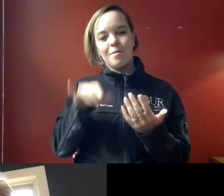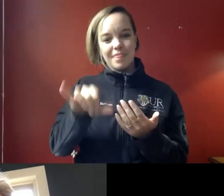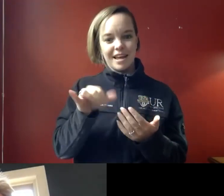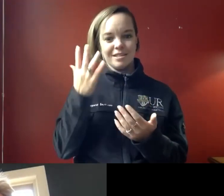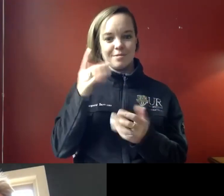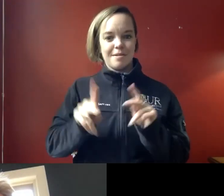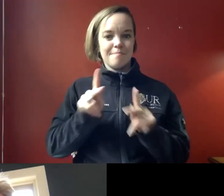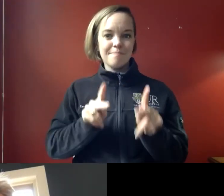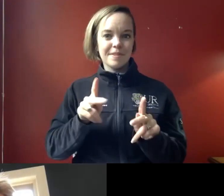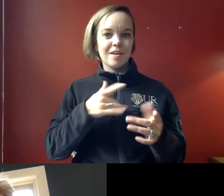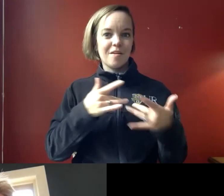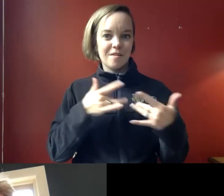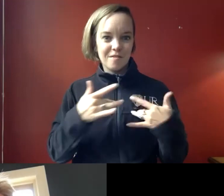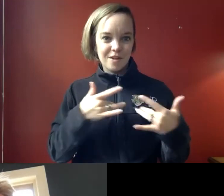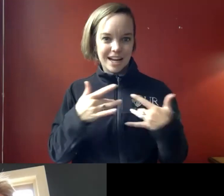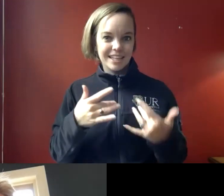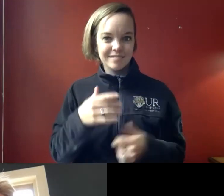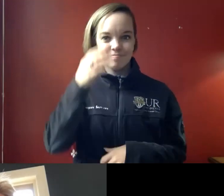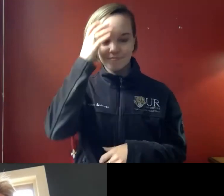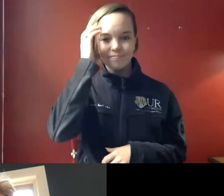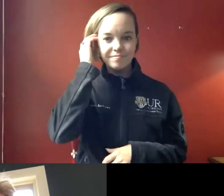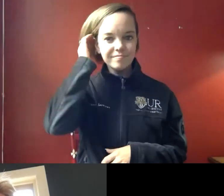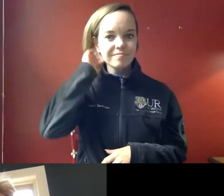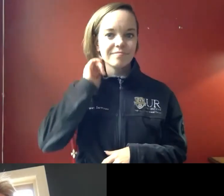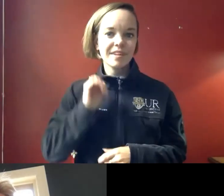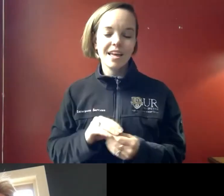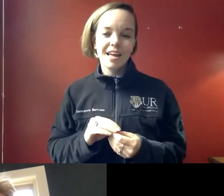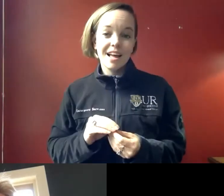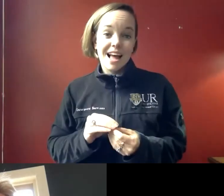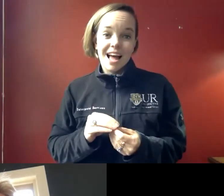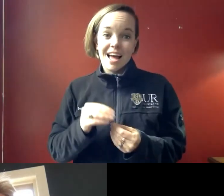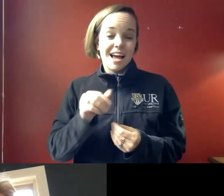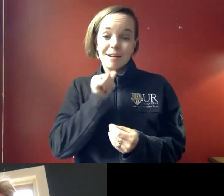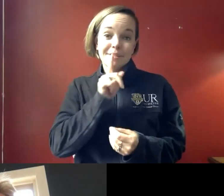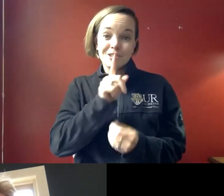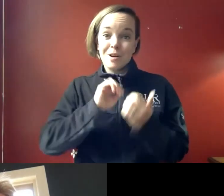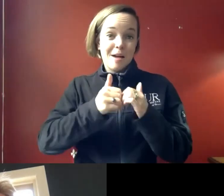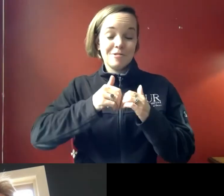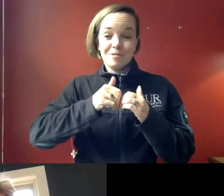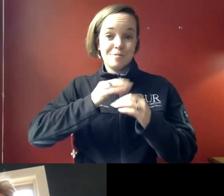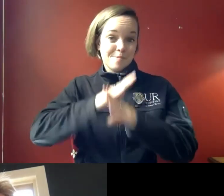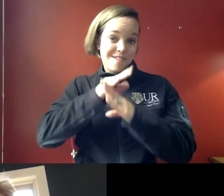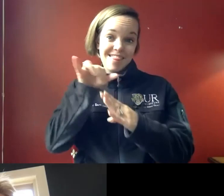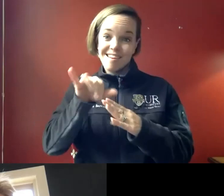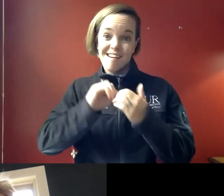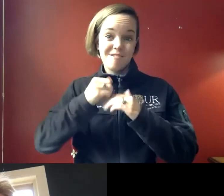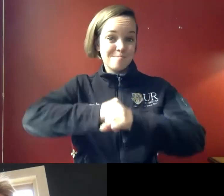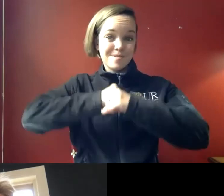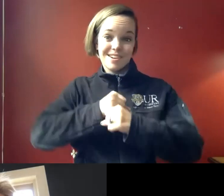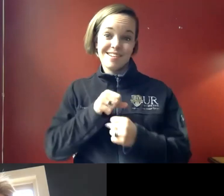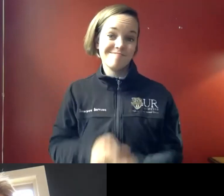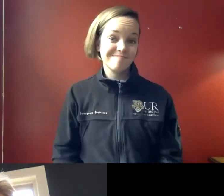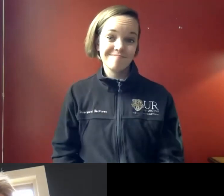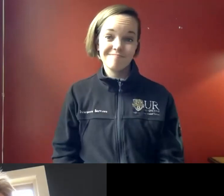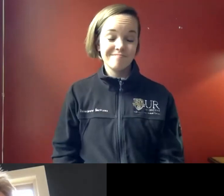getting a recommendation. And I don't know how to protect against that, but you have to people have to be aware of